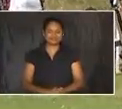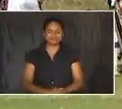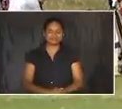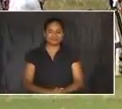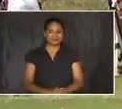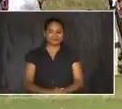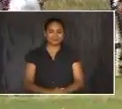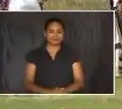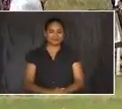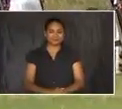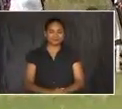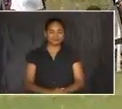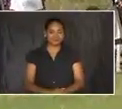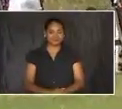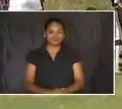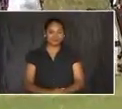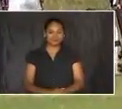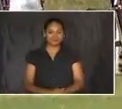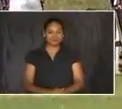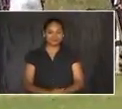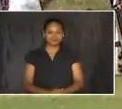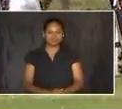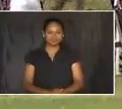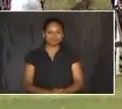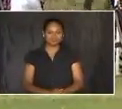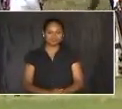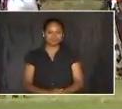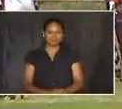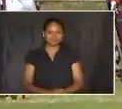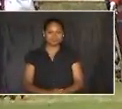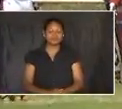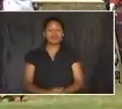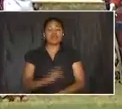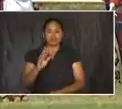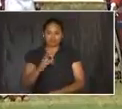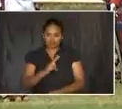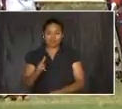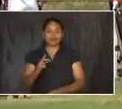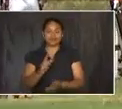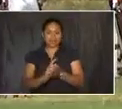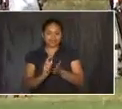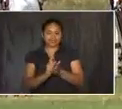And then they will then formulate in,